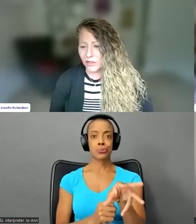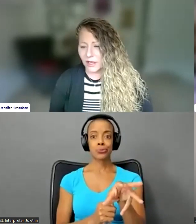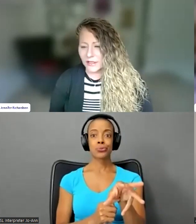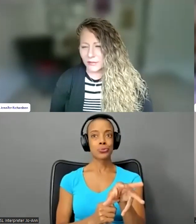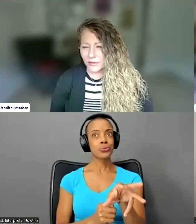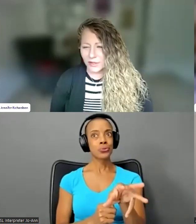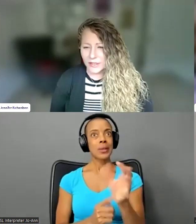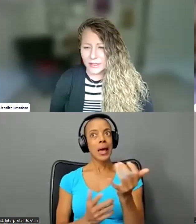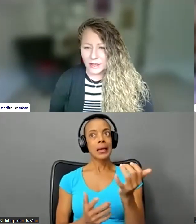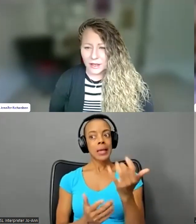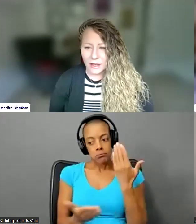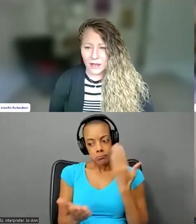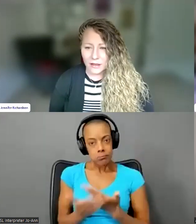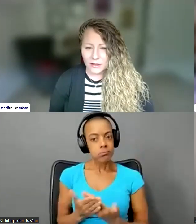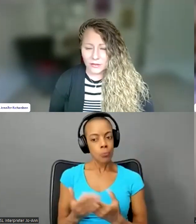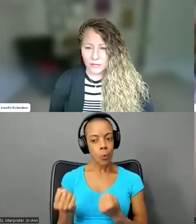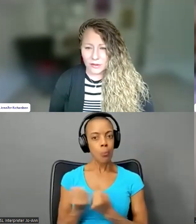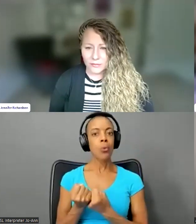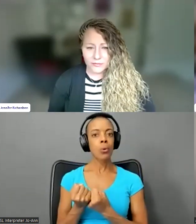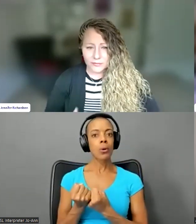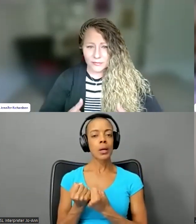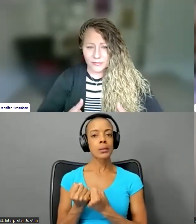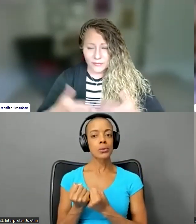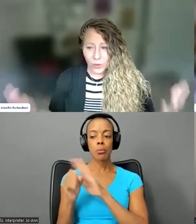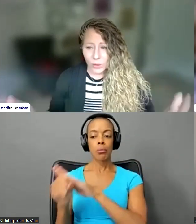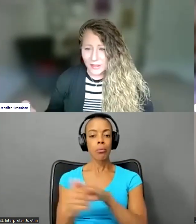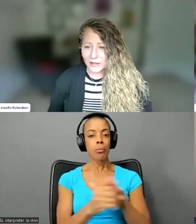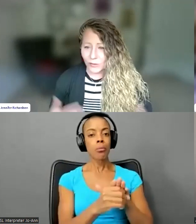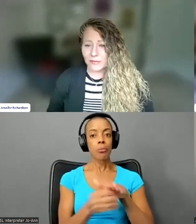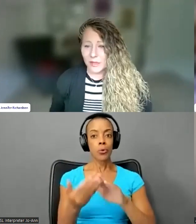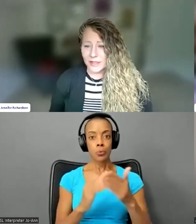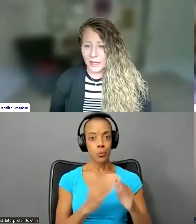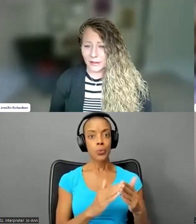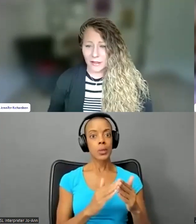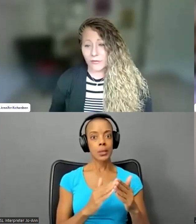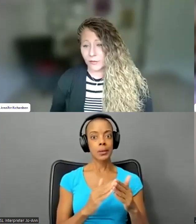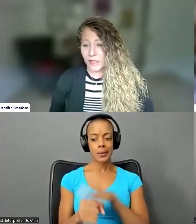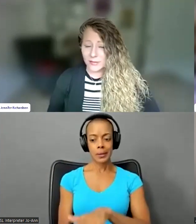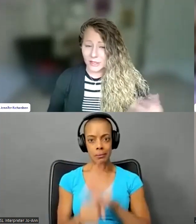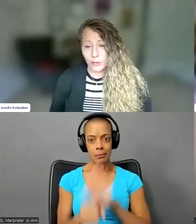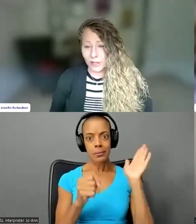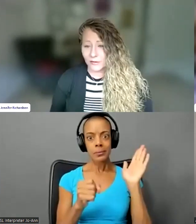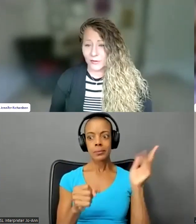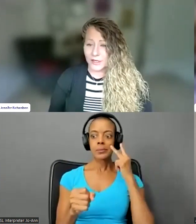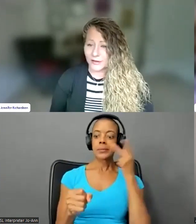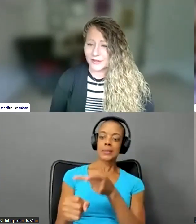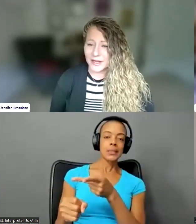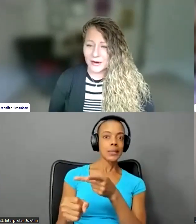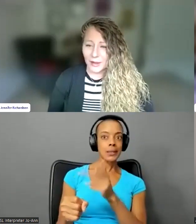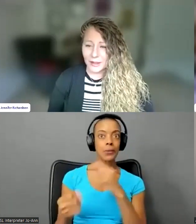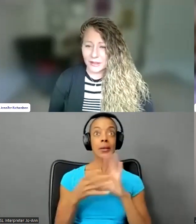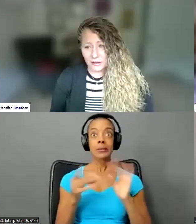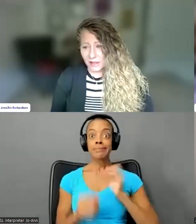validate marginalized communities, you know, voice and what they've been saying that everyone has been ignoring for